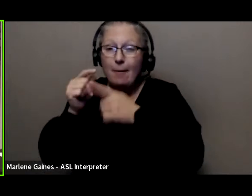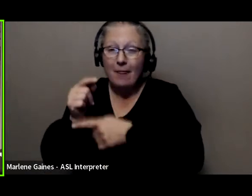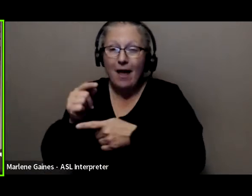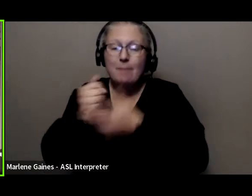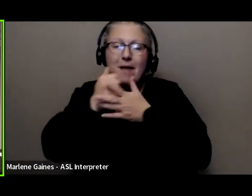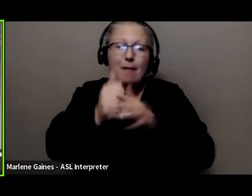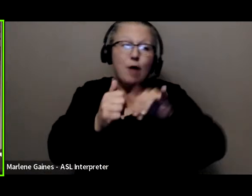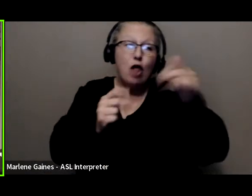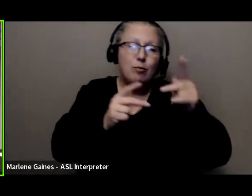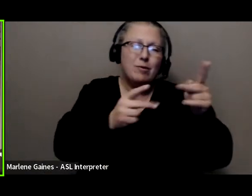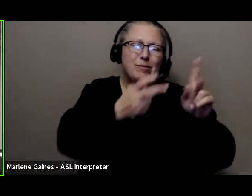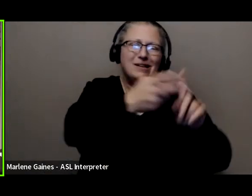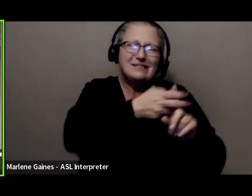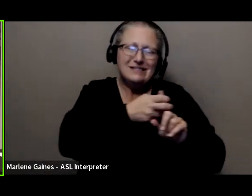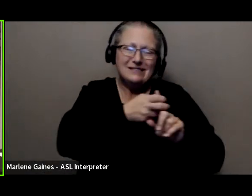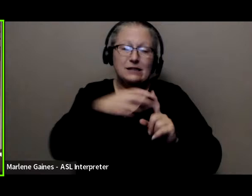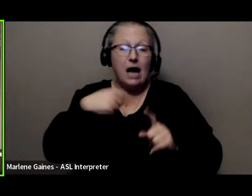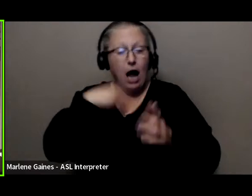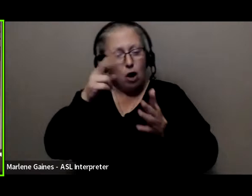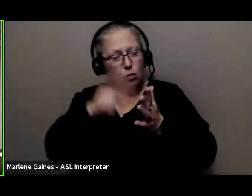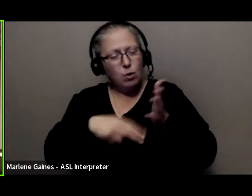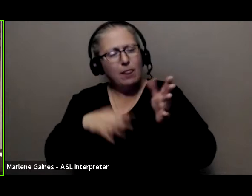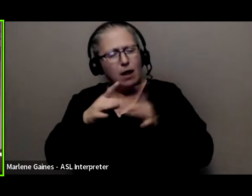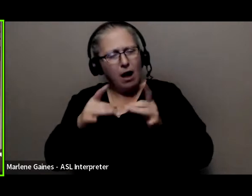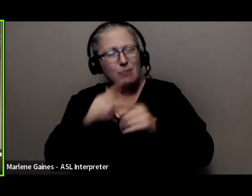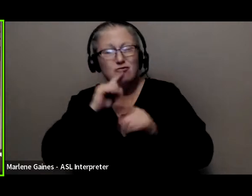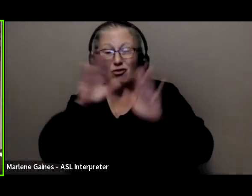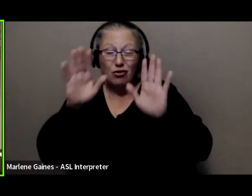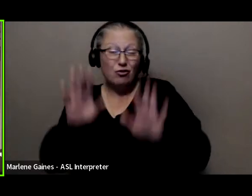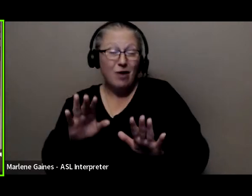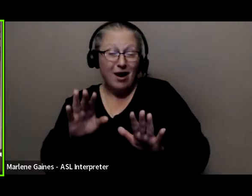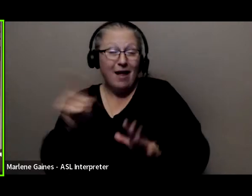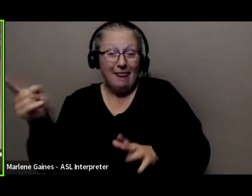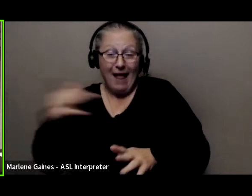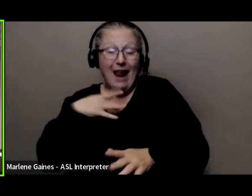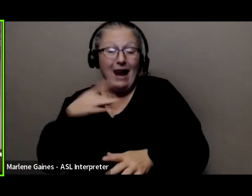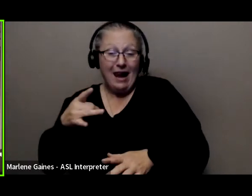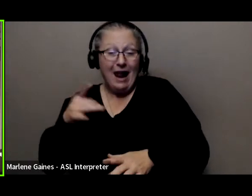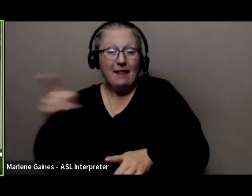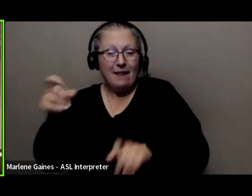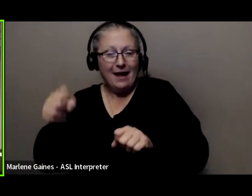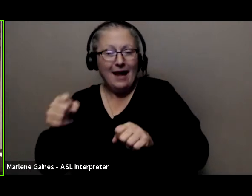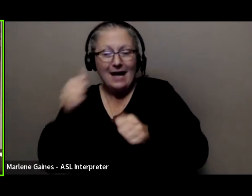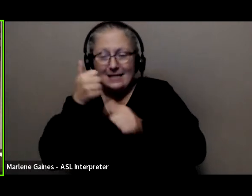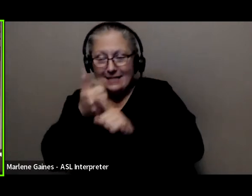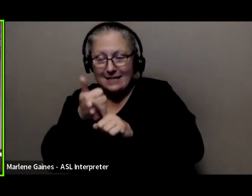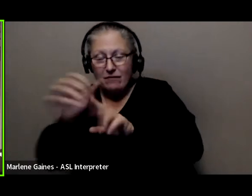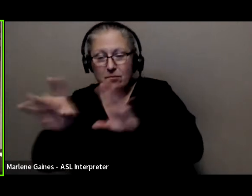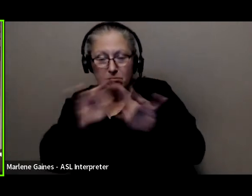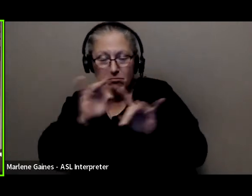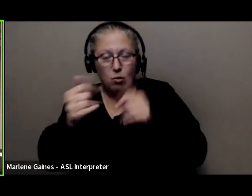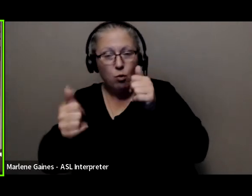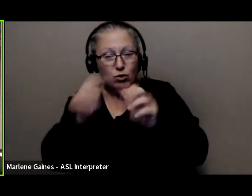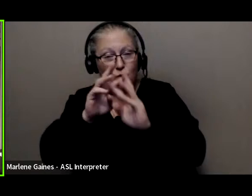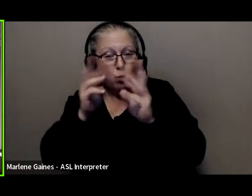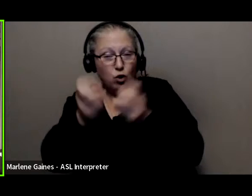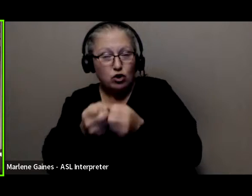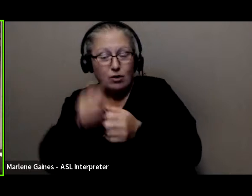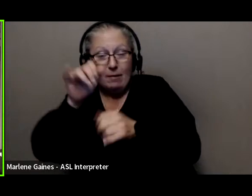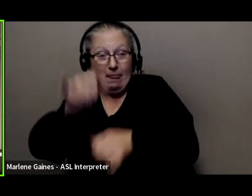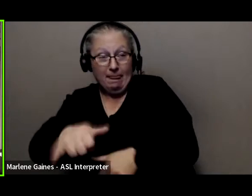folks attend. I do read the comments here, and I mean it's great that they could self-select which workshop to attend. I think